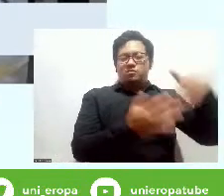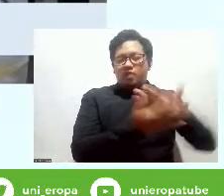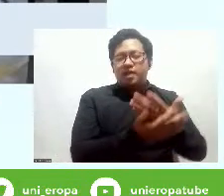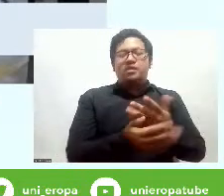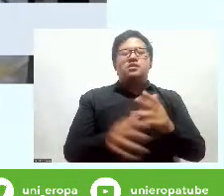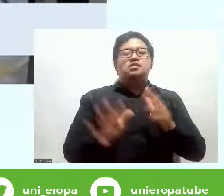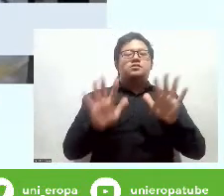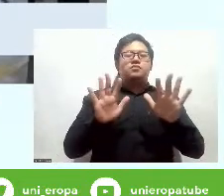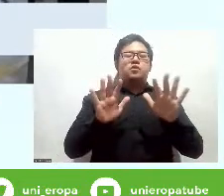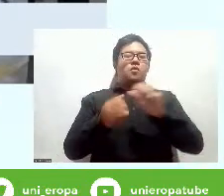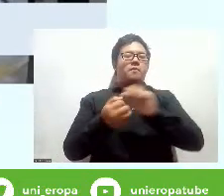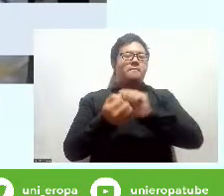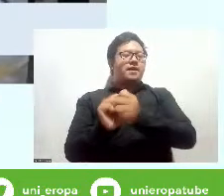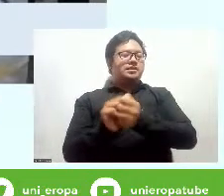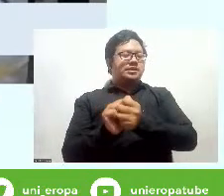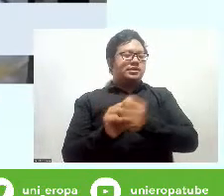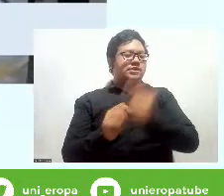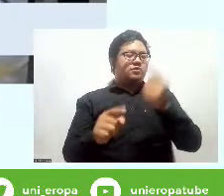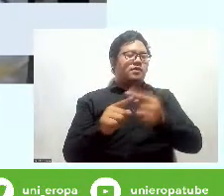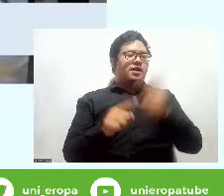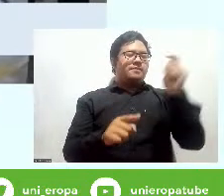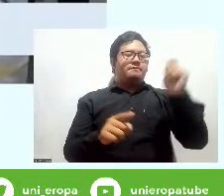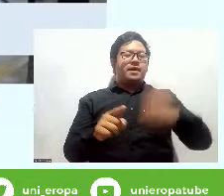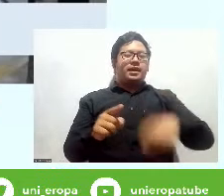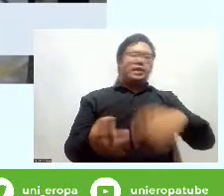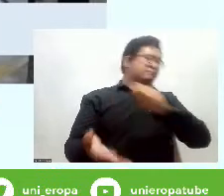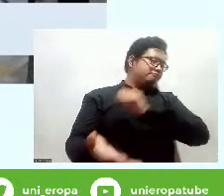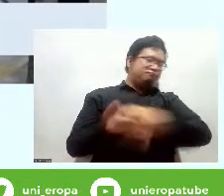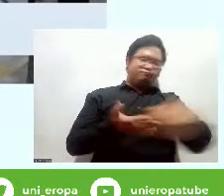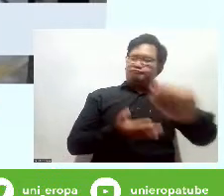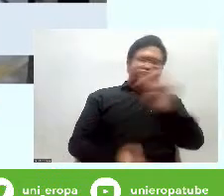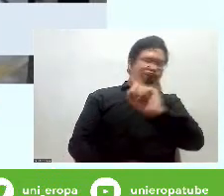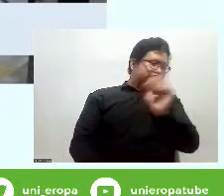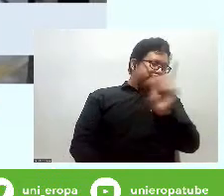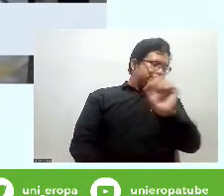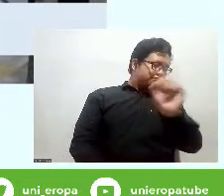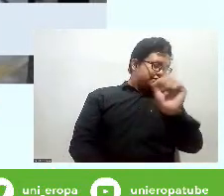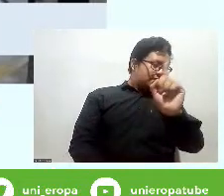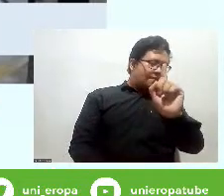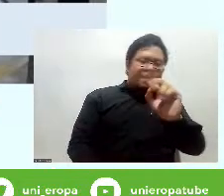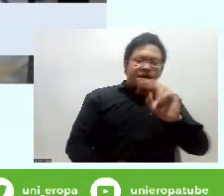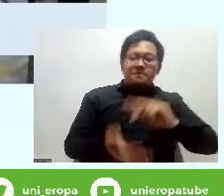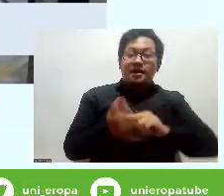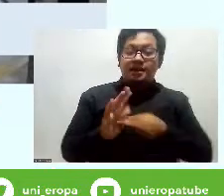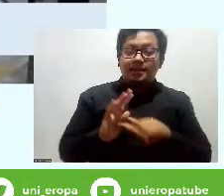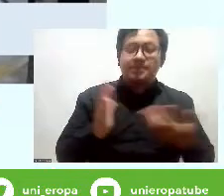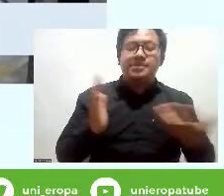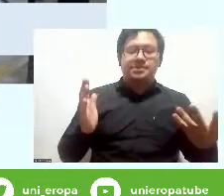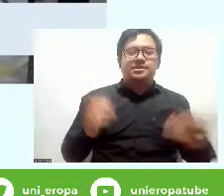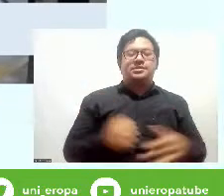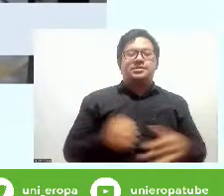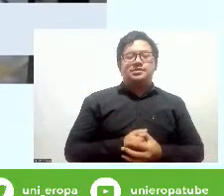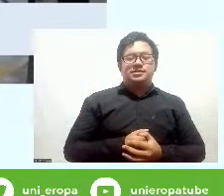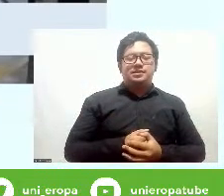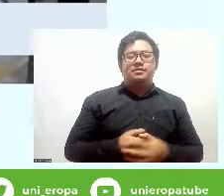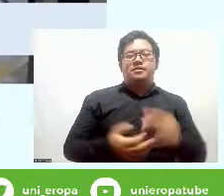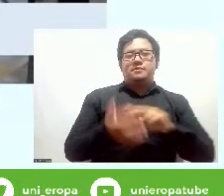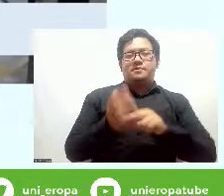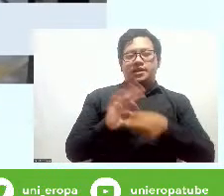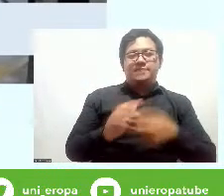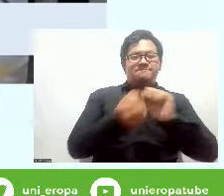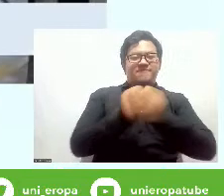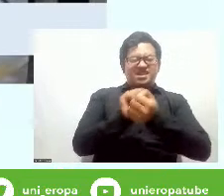ishlahul loudspeaker on the market in you and never Will I Forget something you can also With The Voice Indonesia